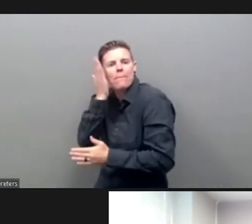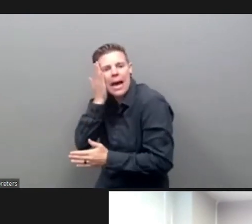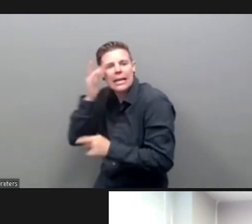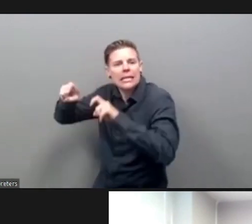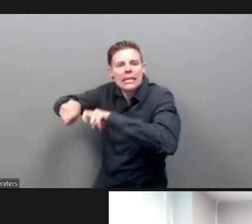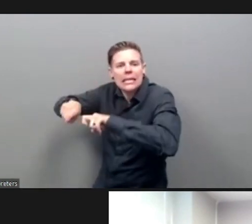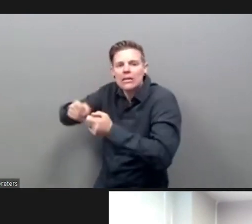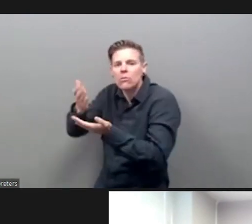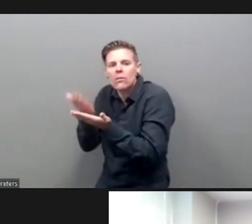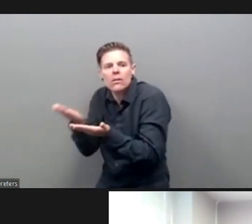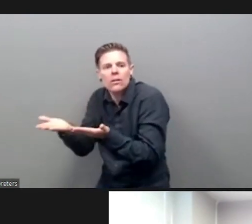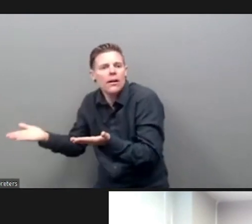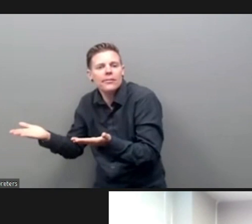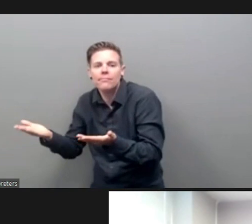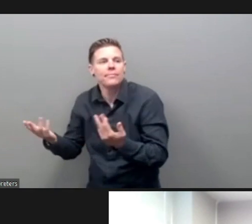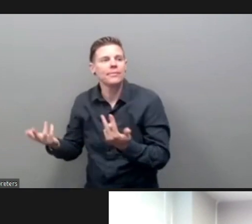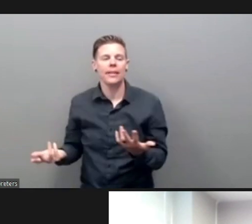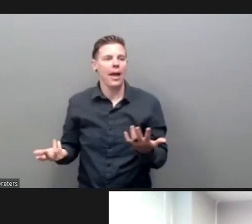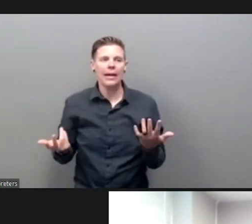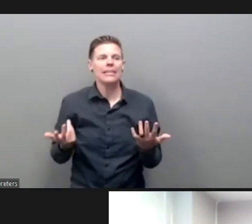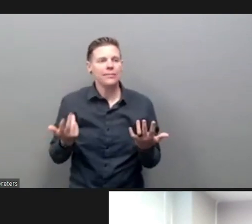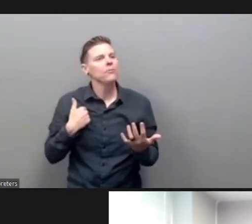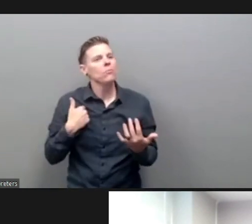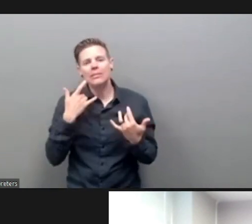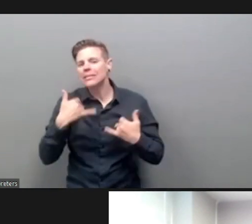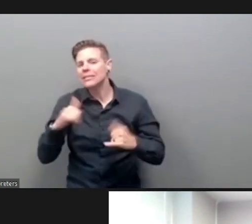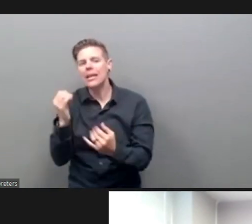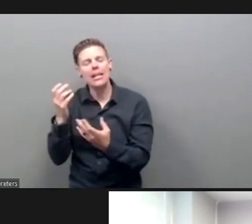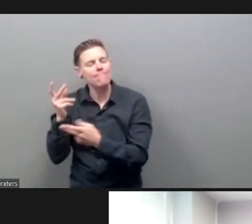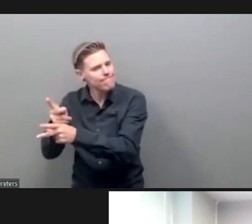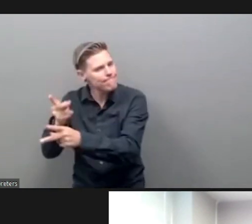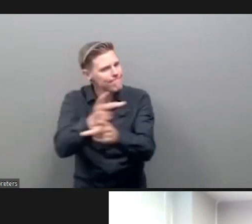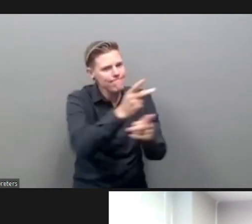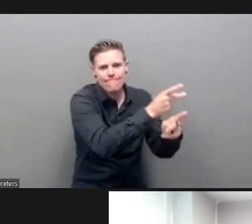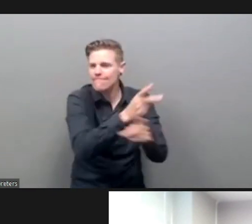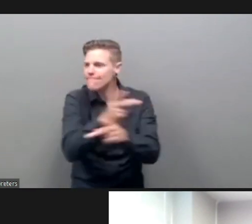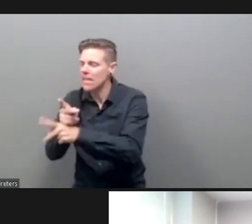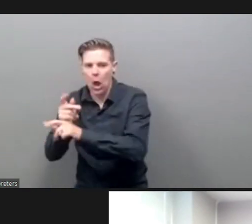regardless of their situation. Patients are patients.